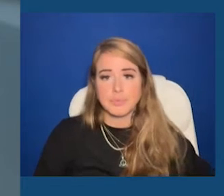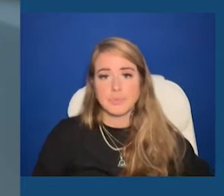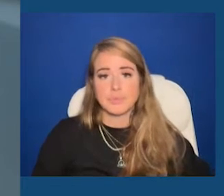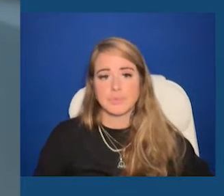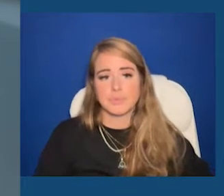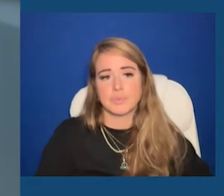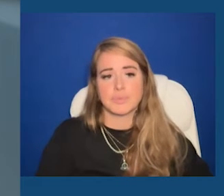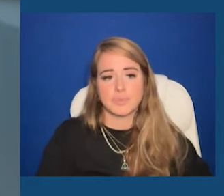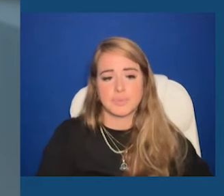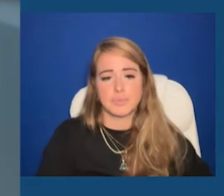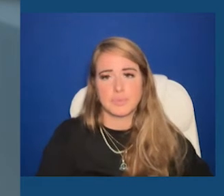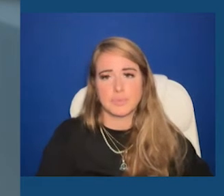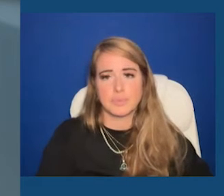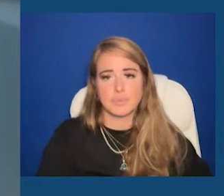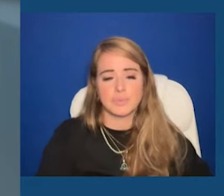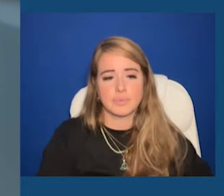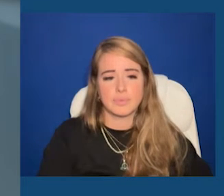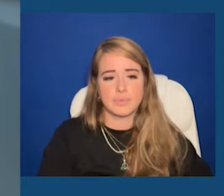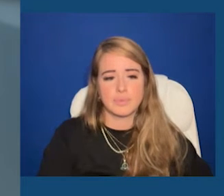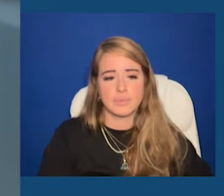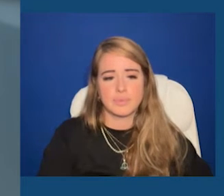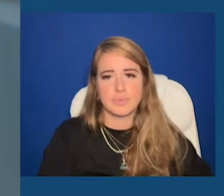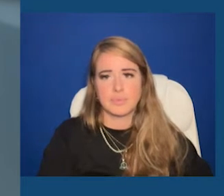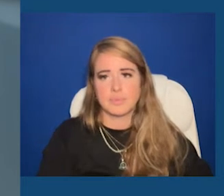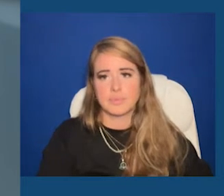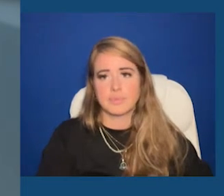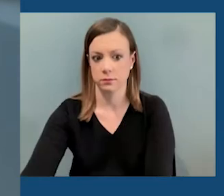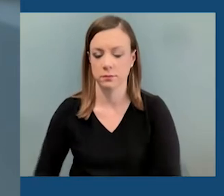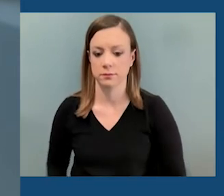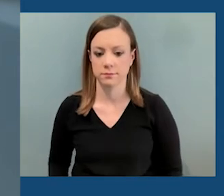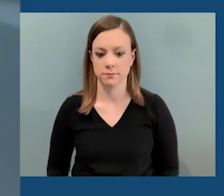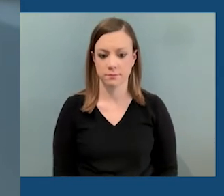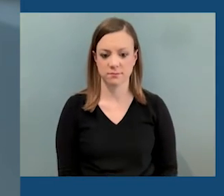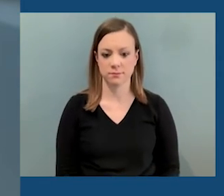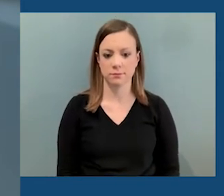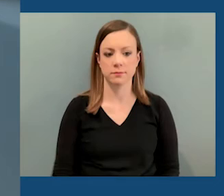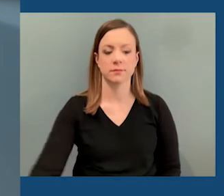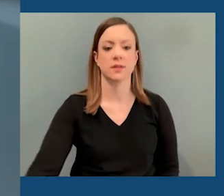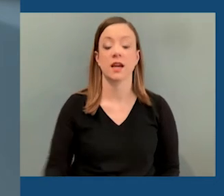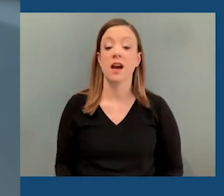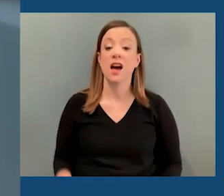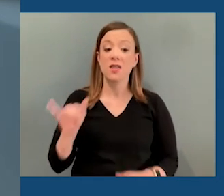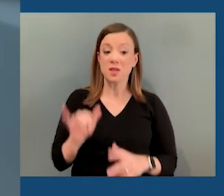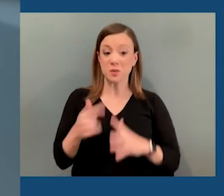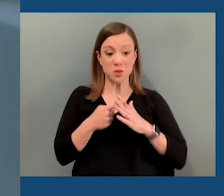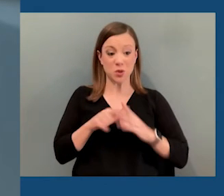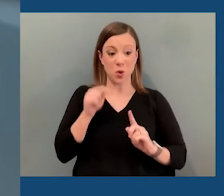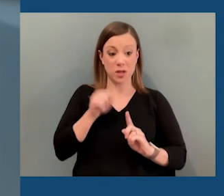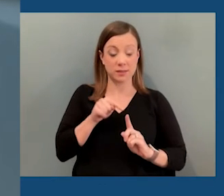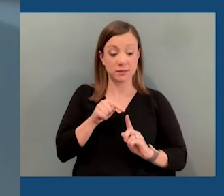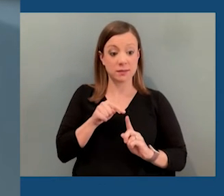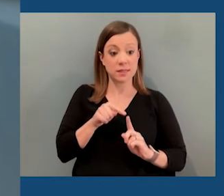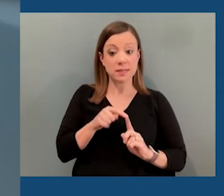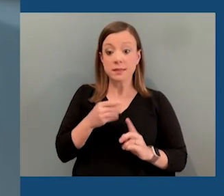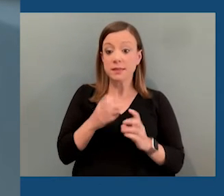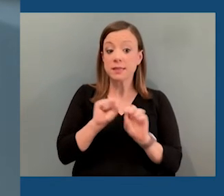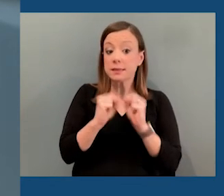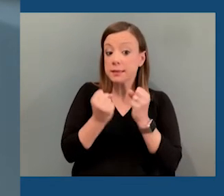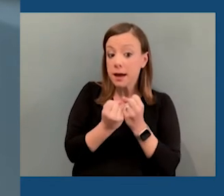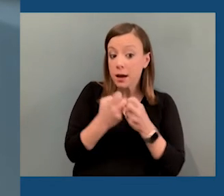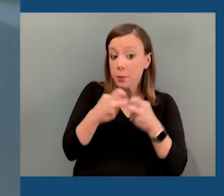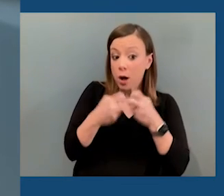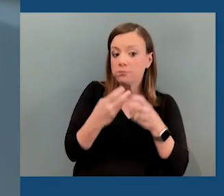That's what we're starting with, solving society's problems. And that'll allow us to attract federal research dollars.